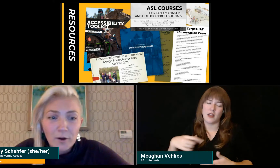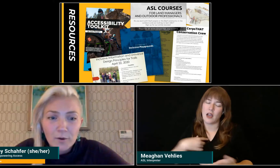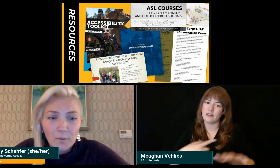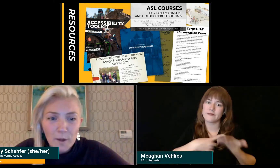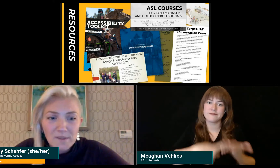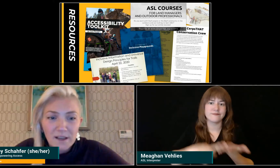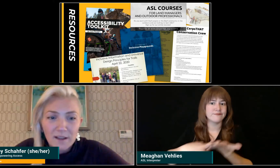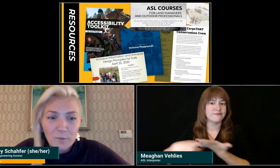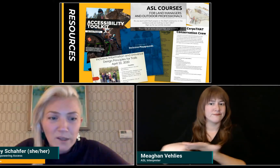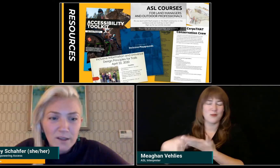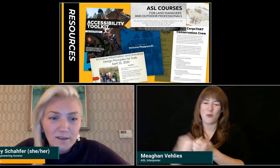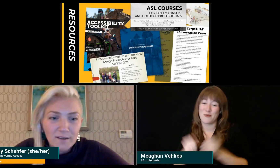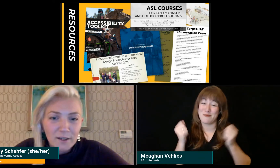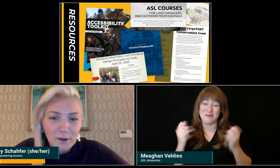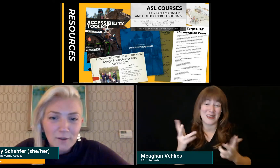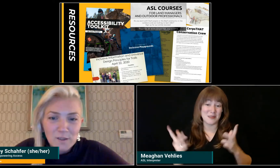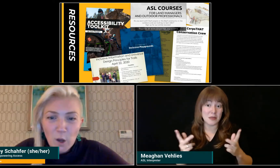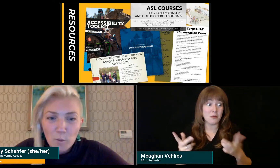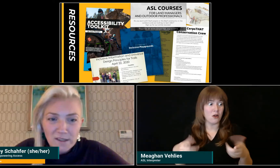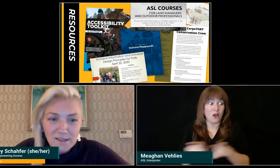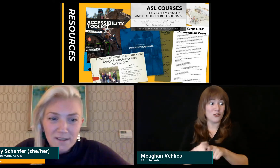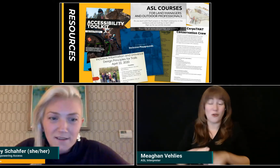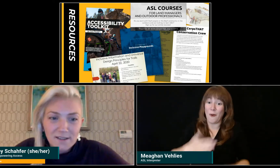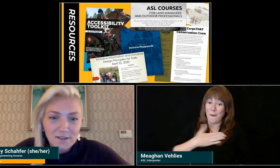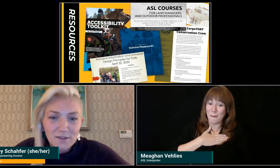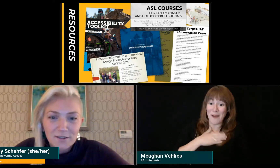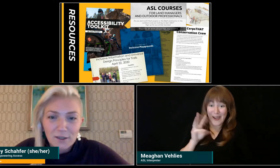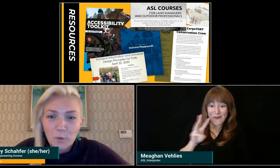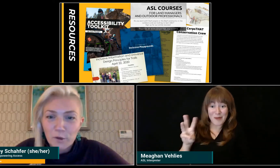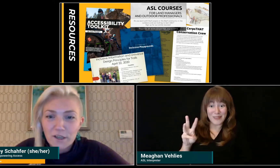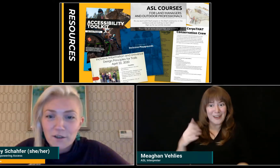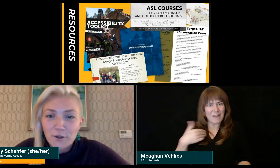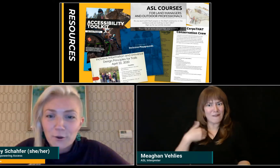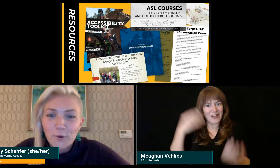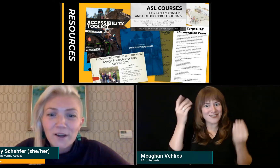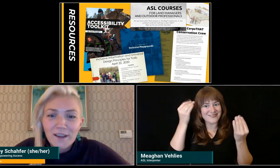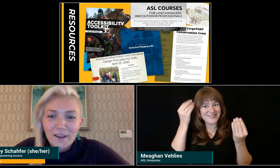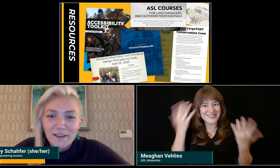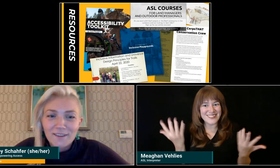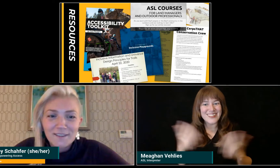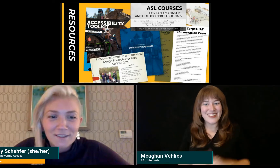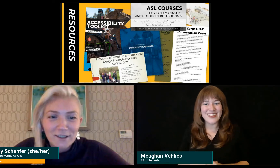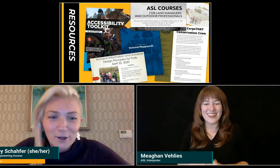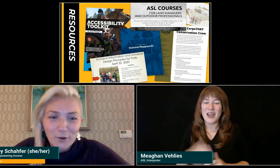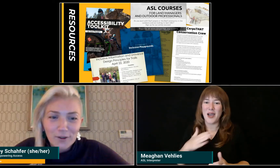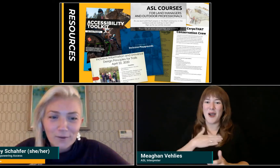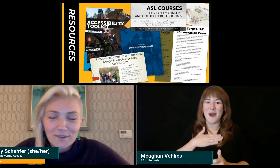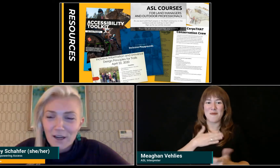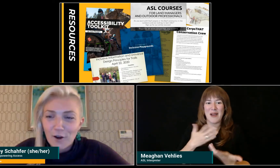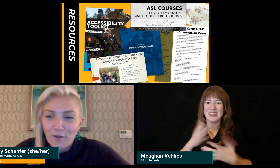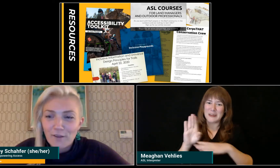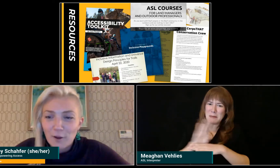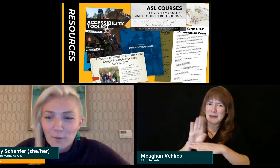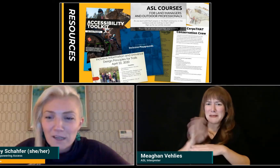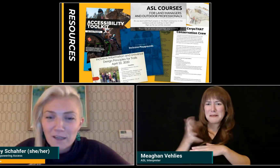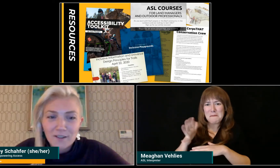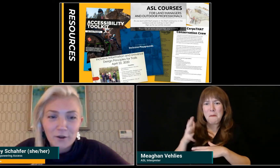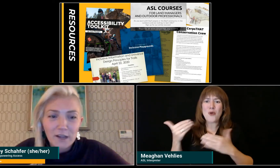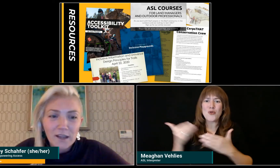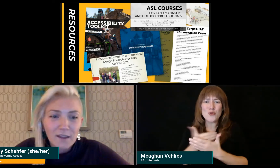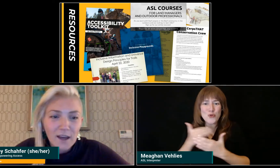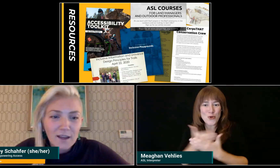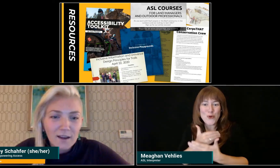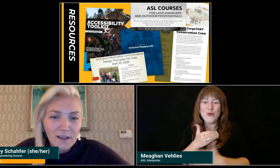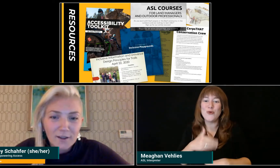on my own website, being, a small business that's, pretty new. It kind of all fell on me